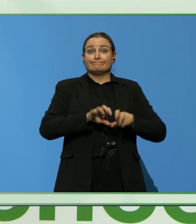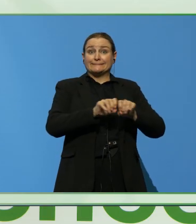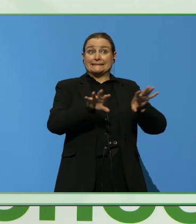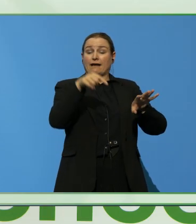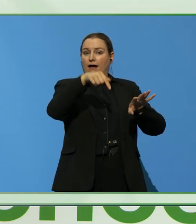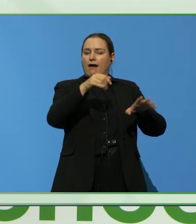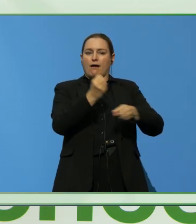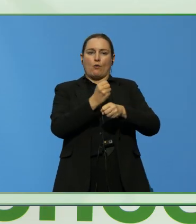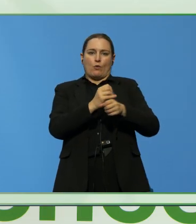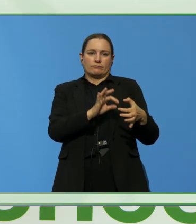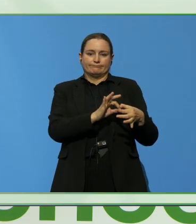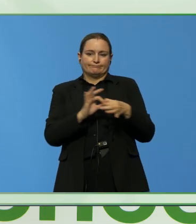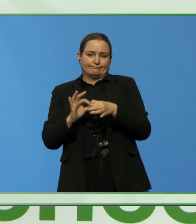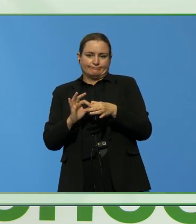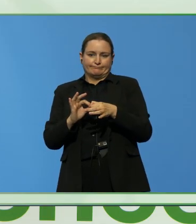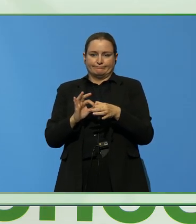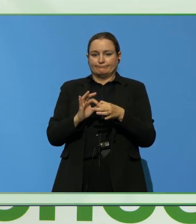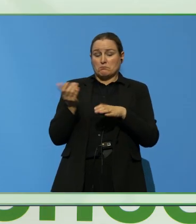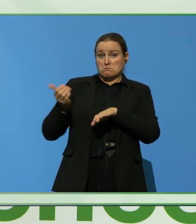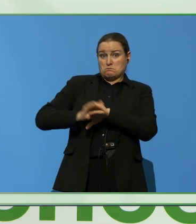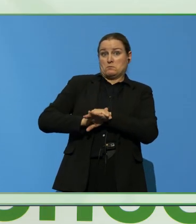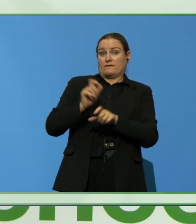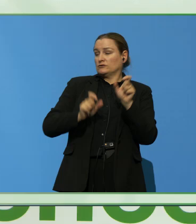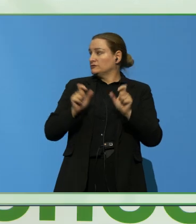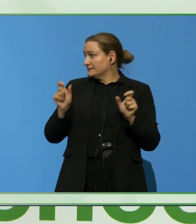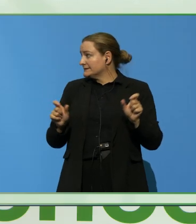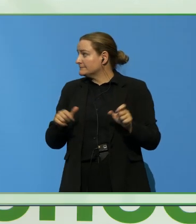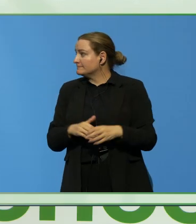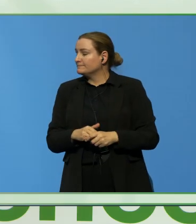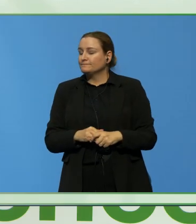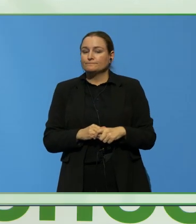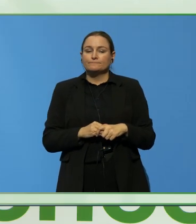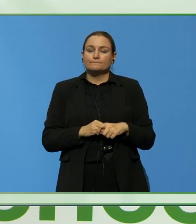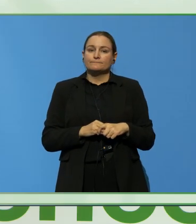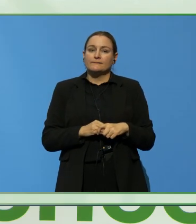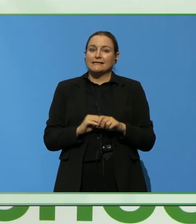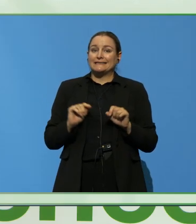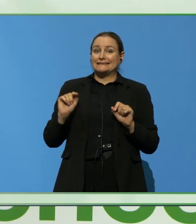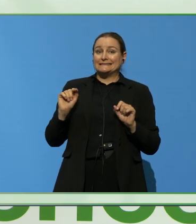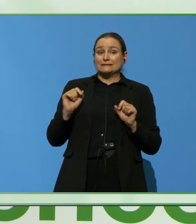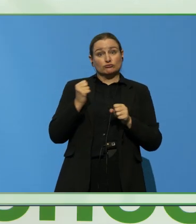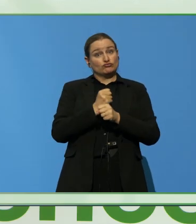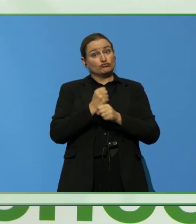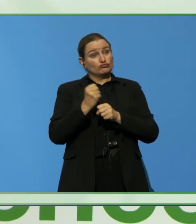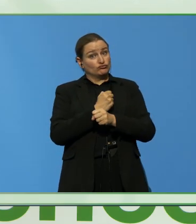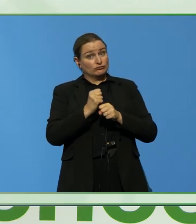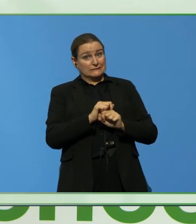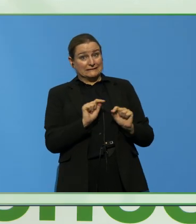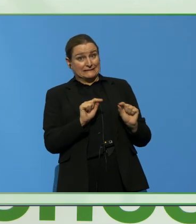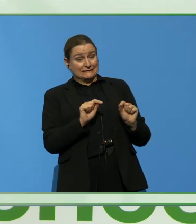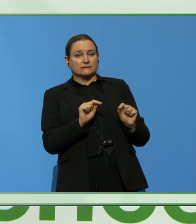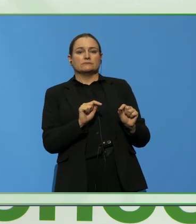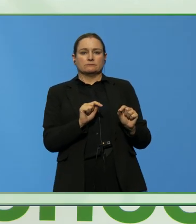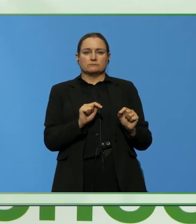are the same professionals who represent the industry, and they play a key role in